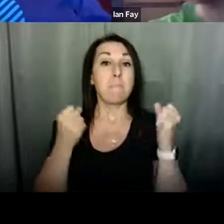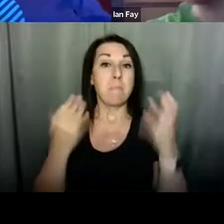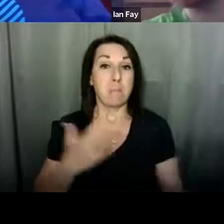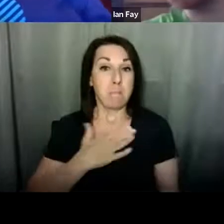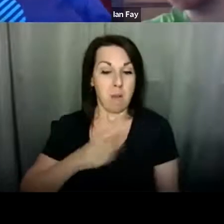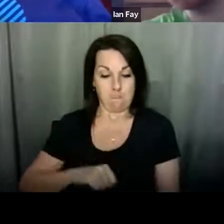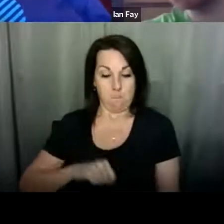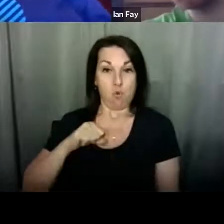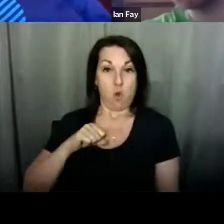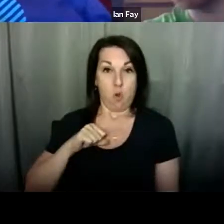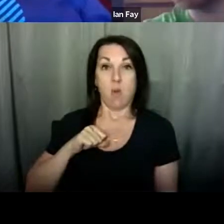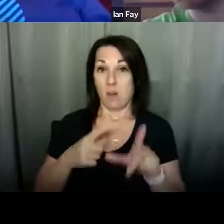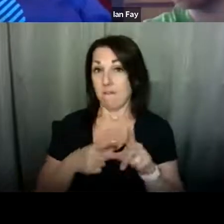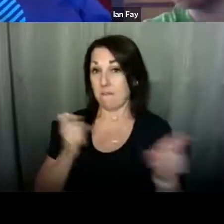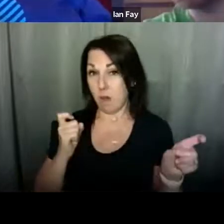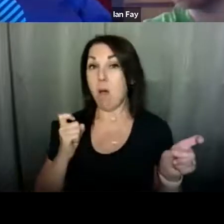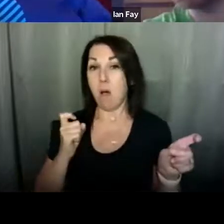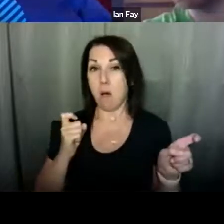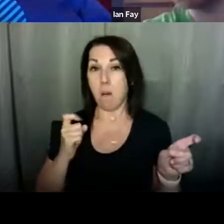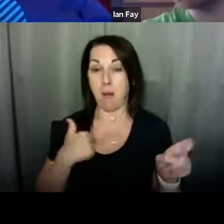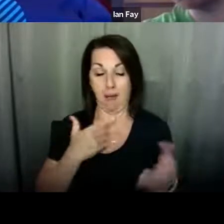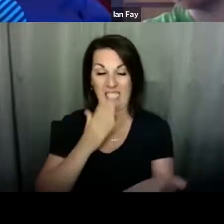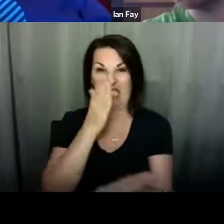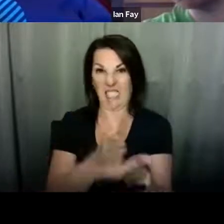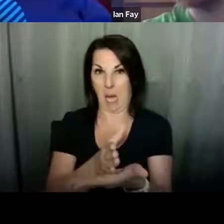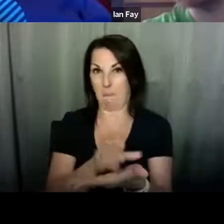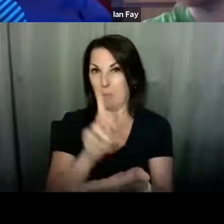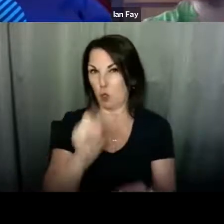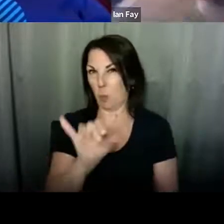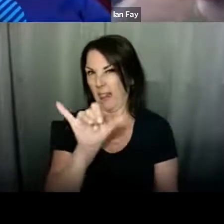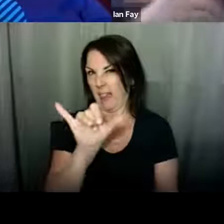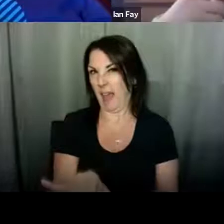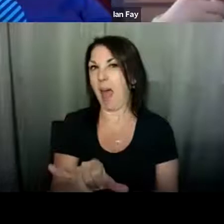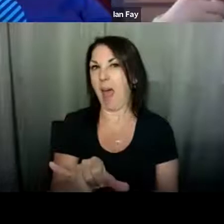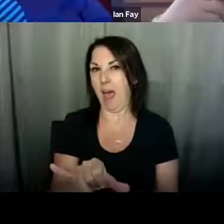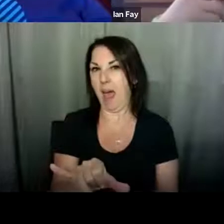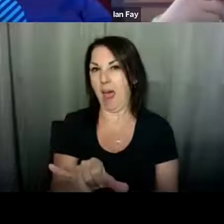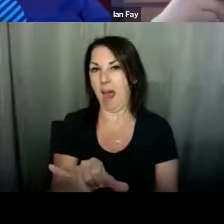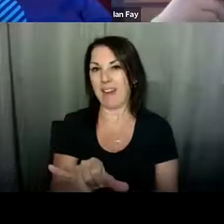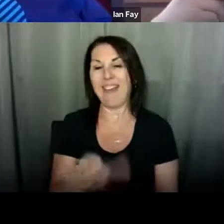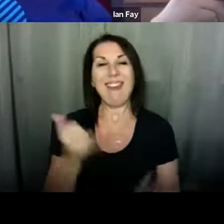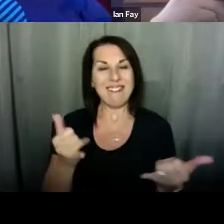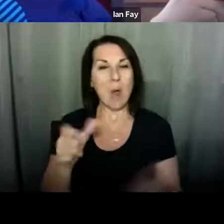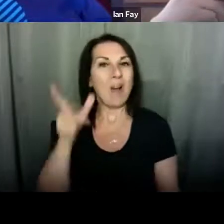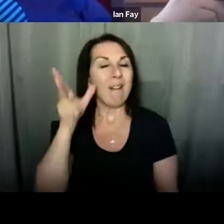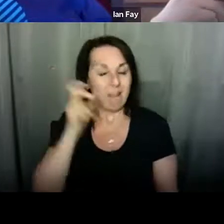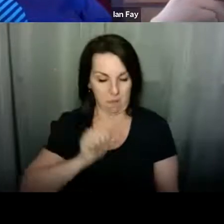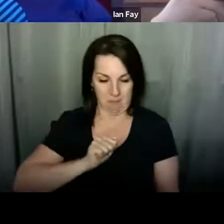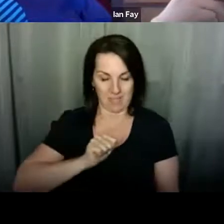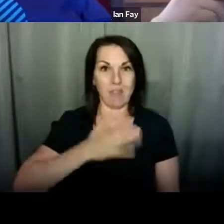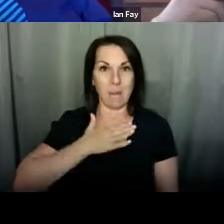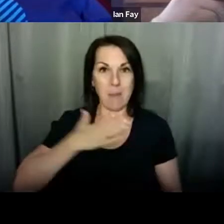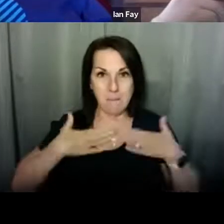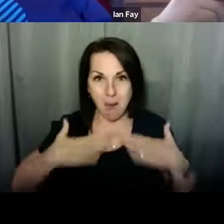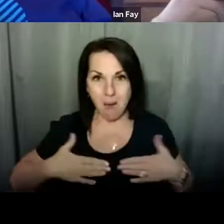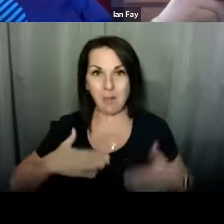pride comes from the fact that I stopped doing that, and, like, I solely listen to like my needs and my body and